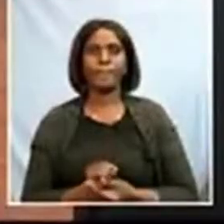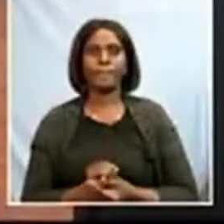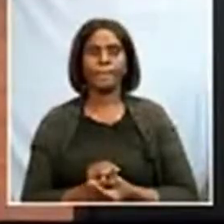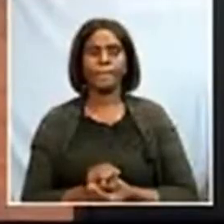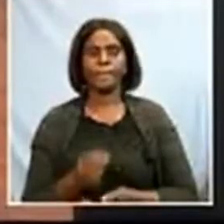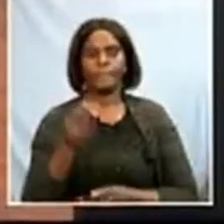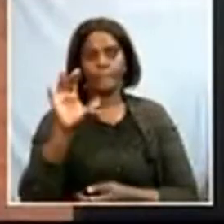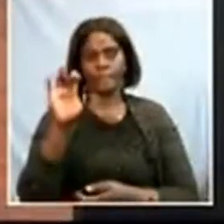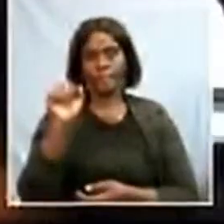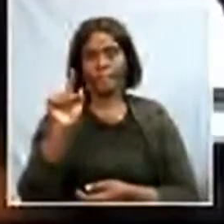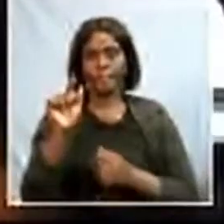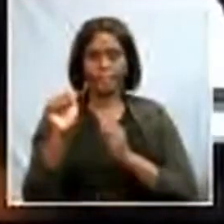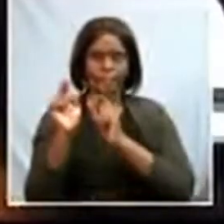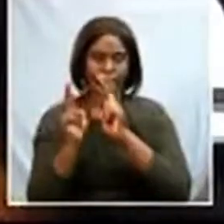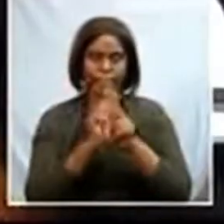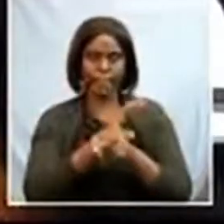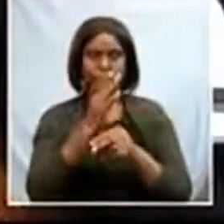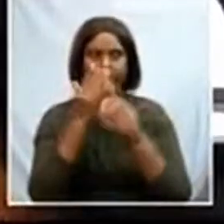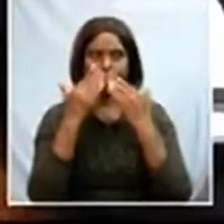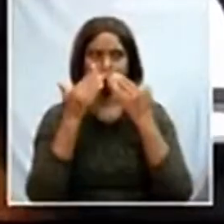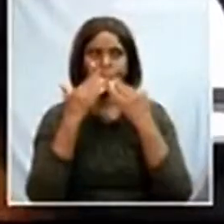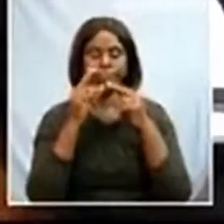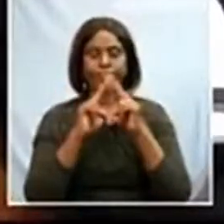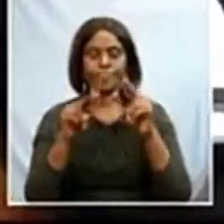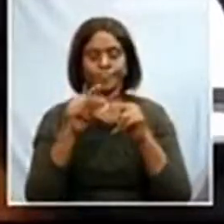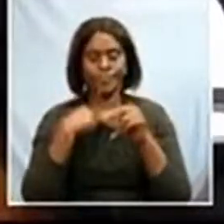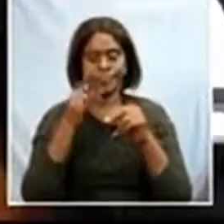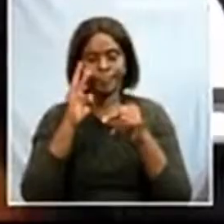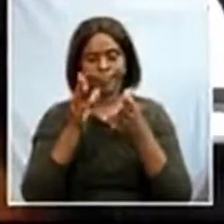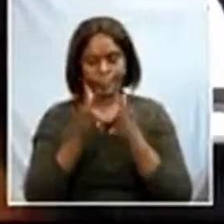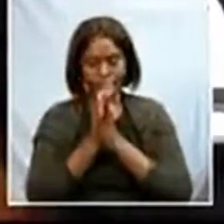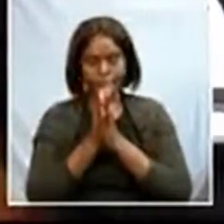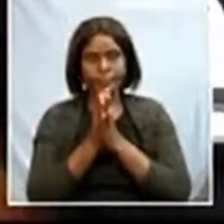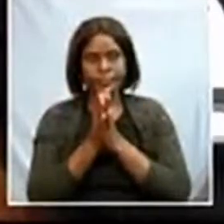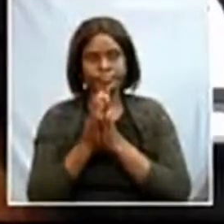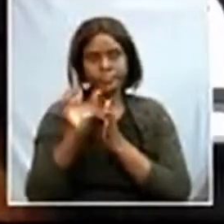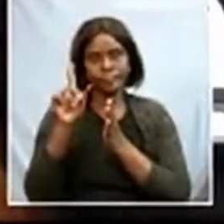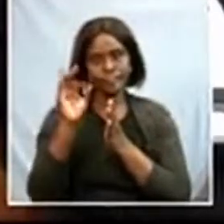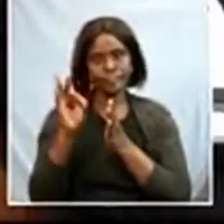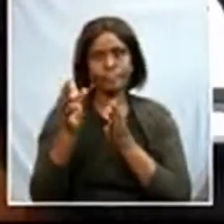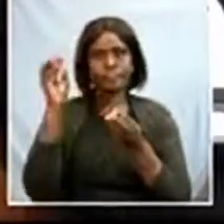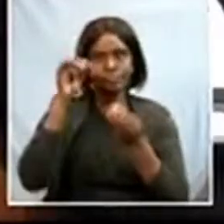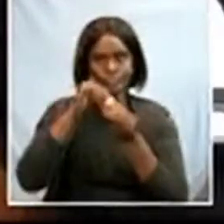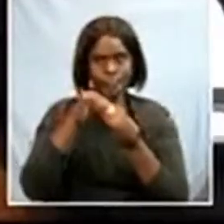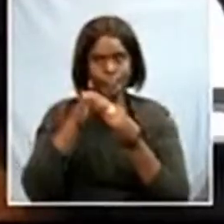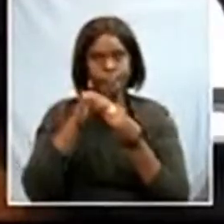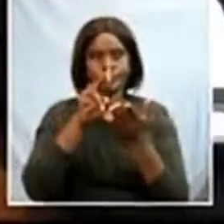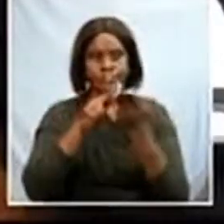Yes, you may respond. Thank you, Chair. I will ask DP to add.